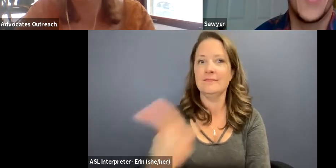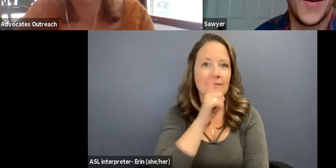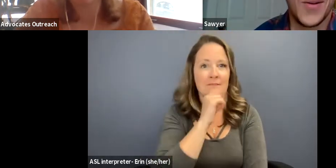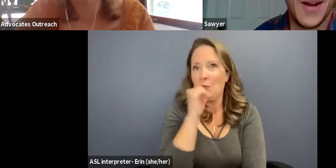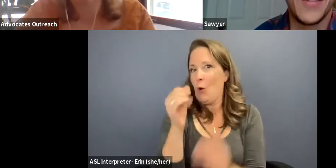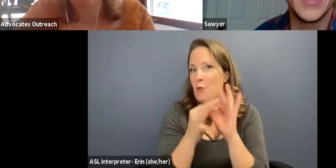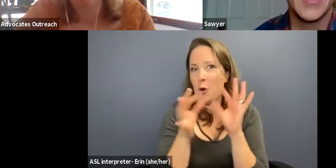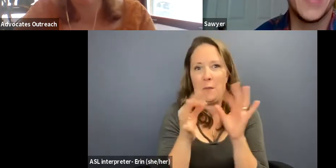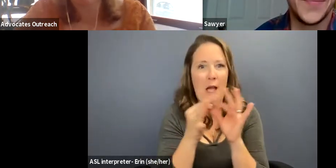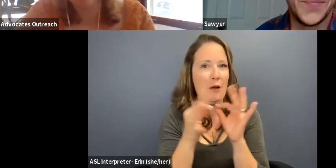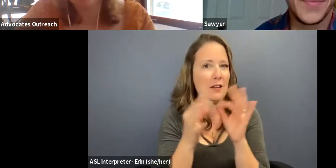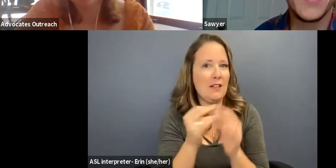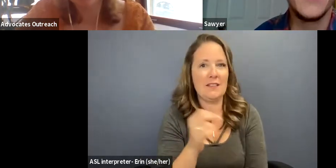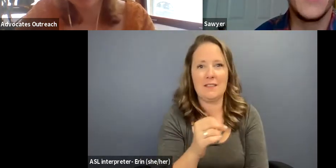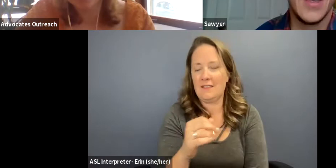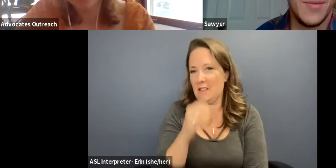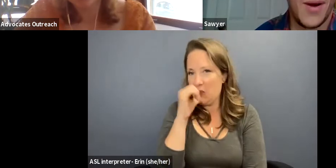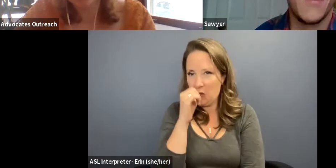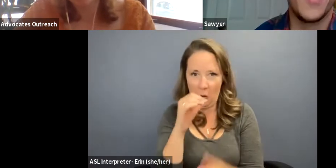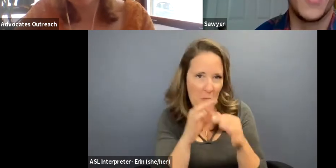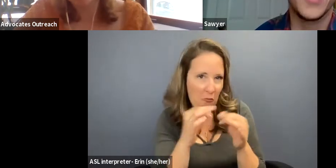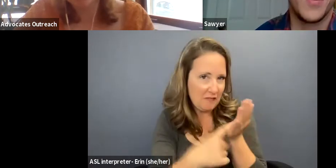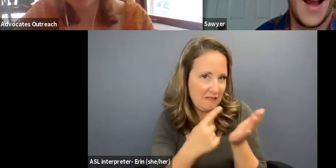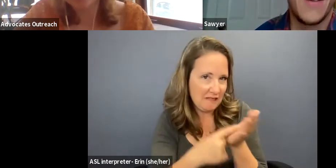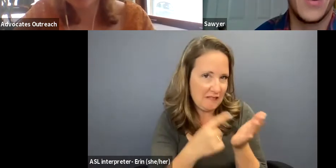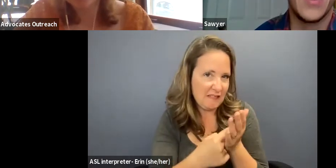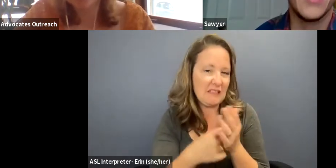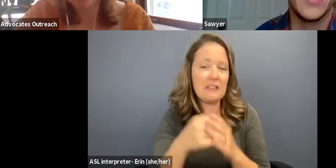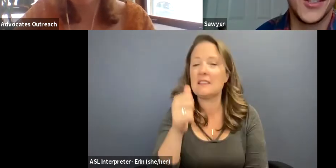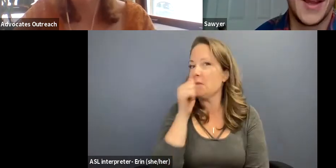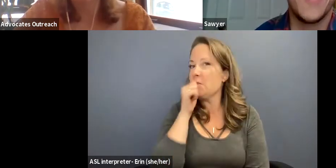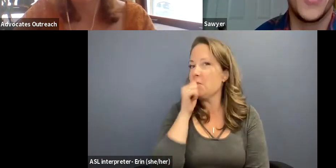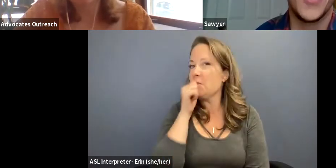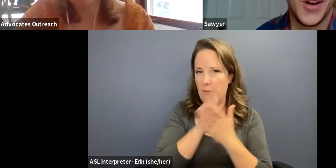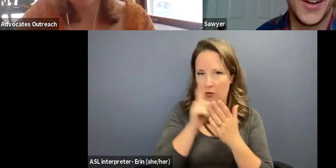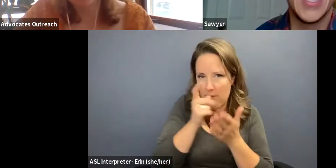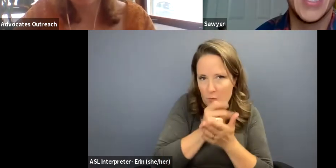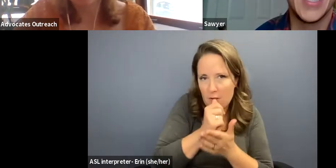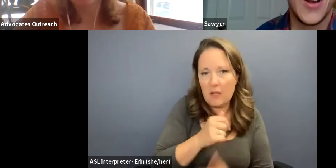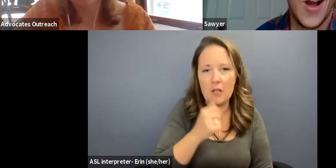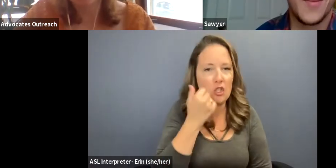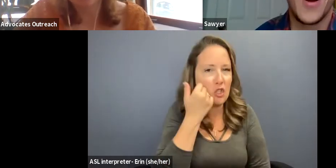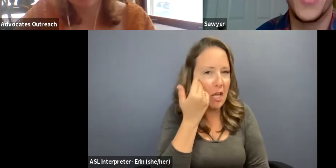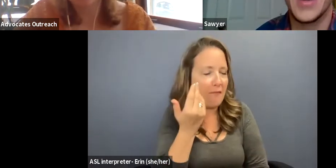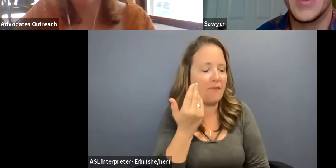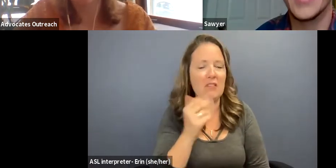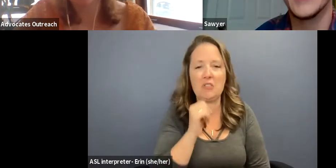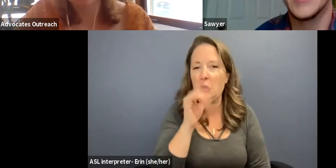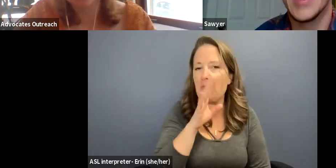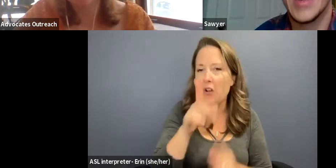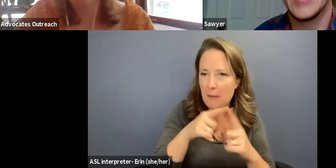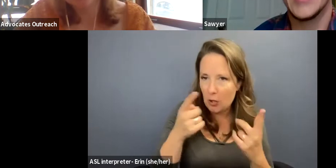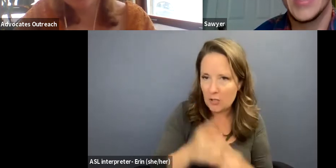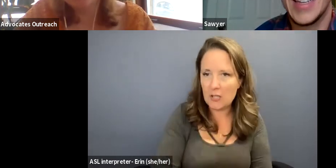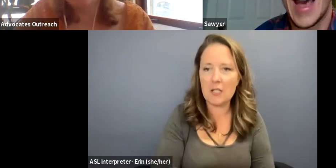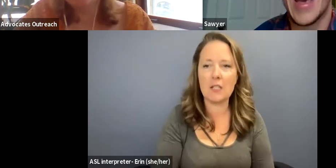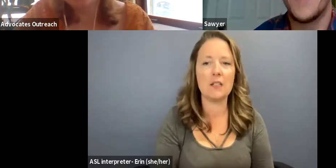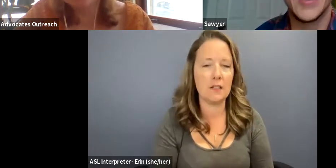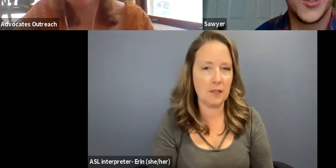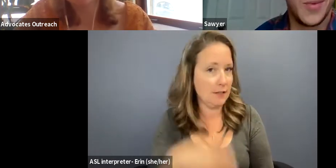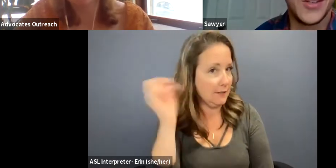without the shame and the stigma and kind of like the secrecy or the